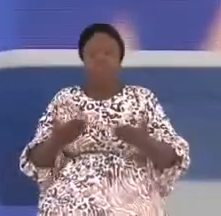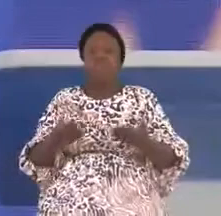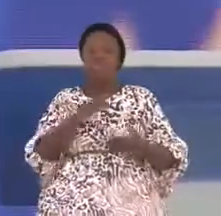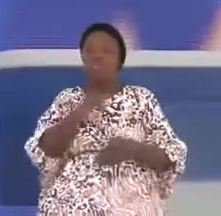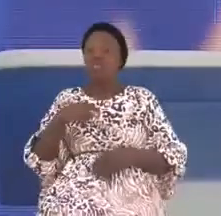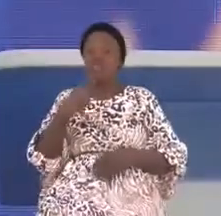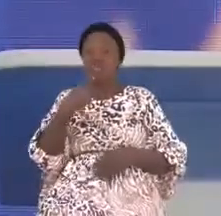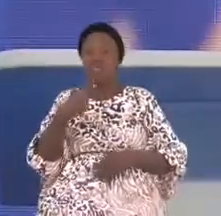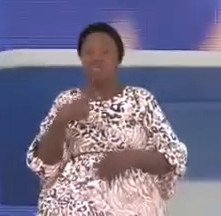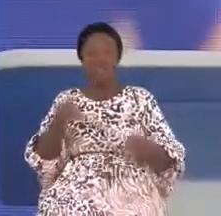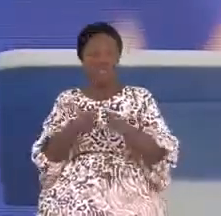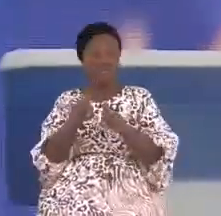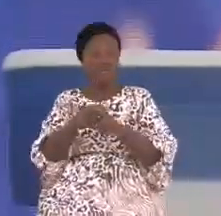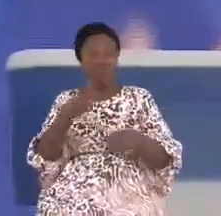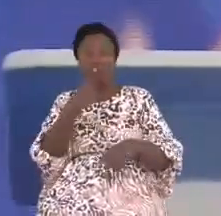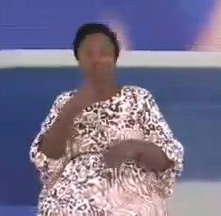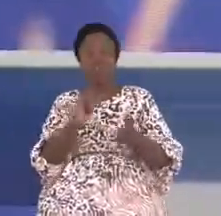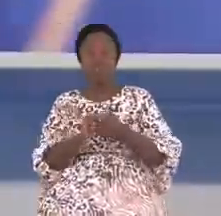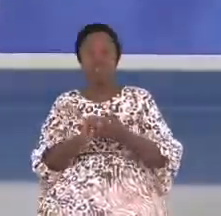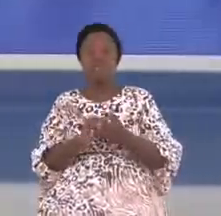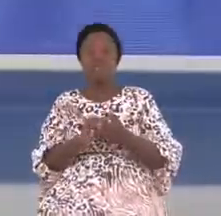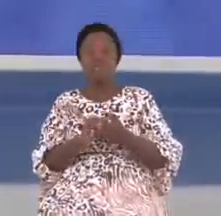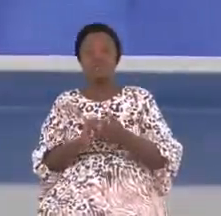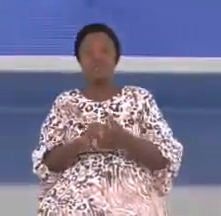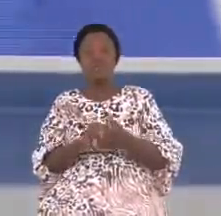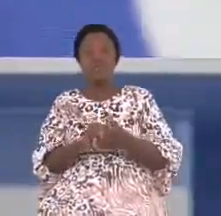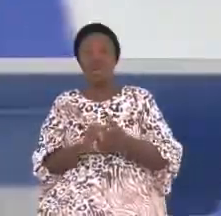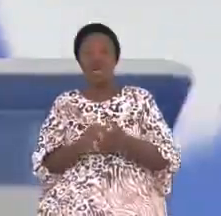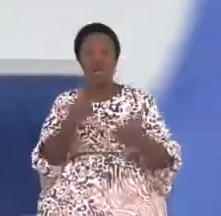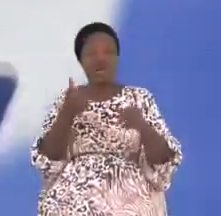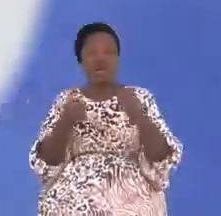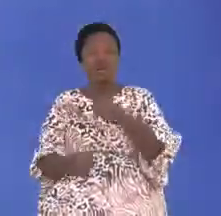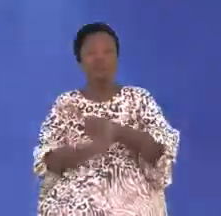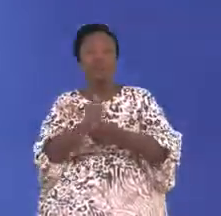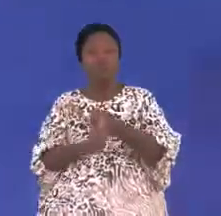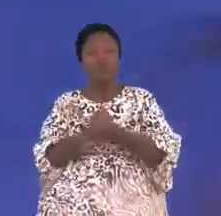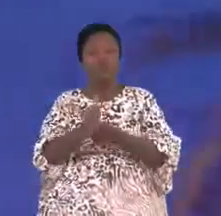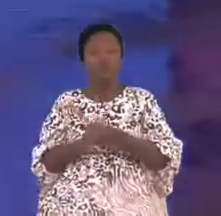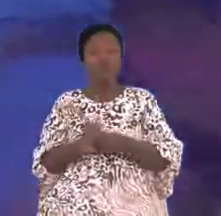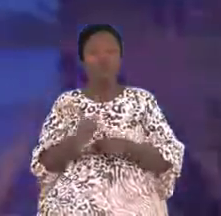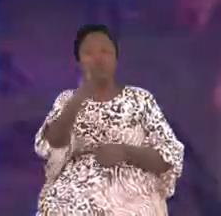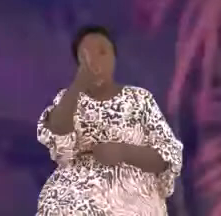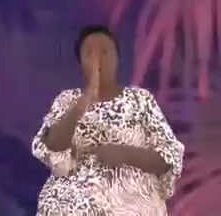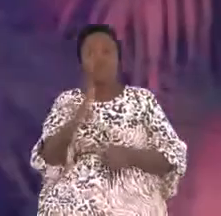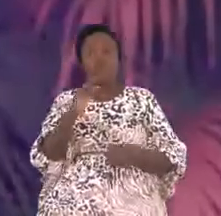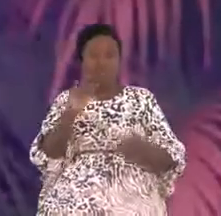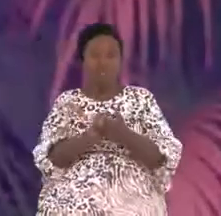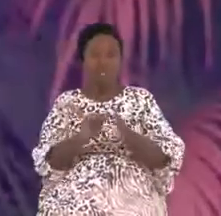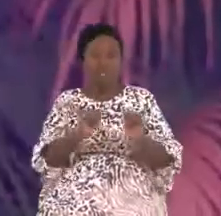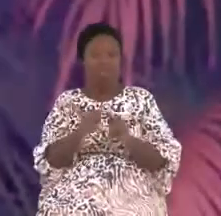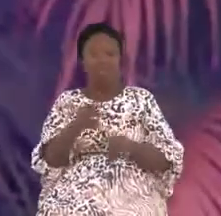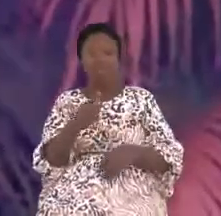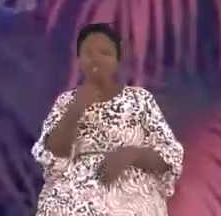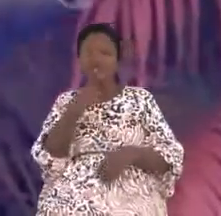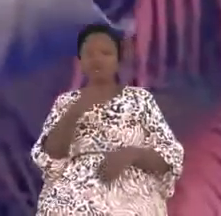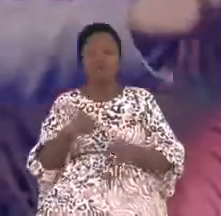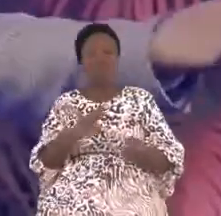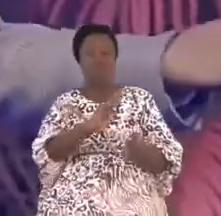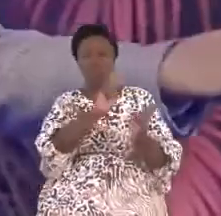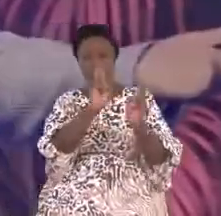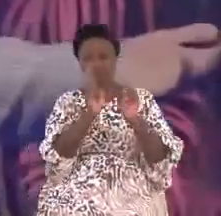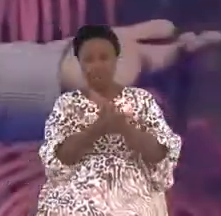god blasphemed god is the same mouth that will repeat and say i was